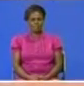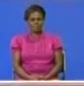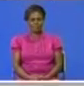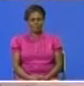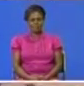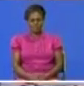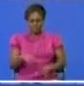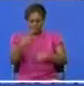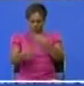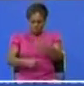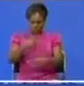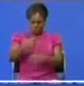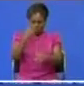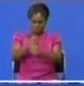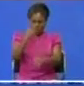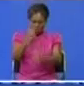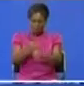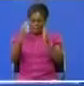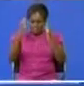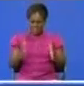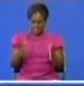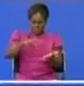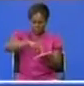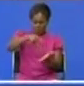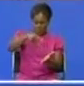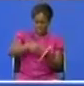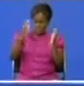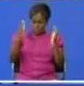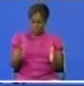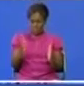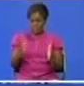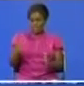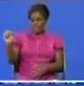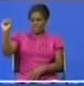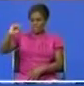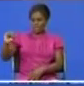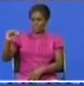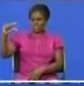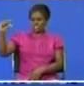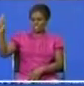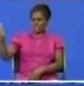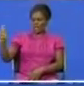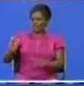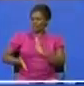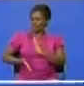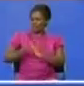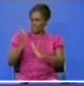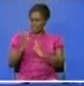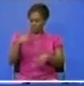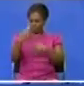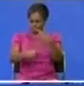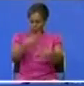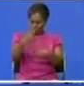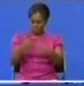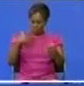The ongoing works along Kenya's largest infrastructure project, the standard gauge railway, is fast taking shape.